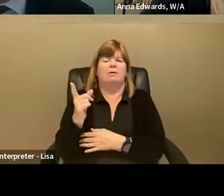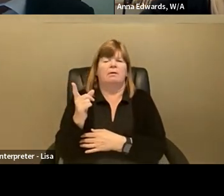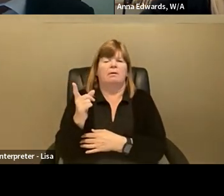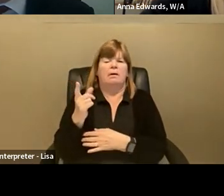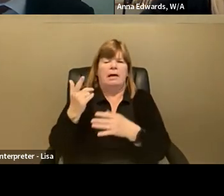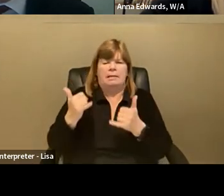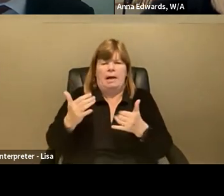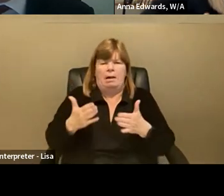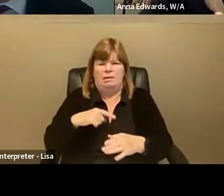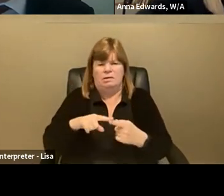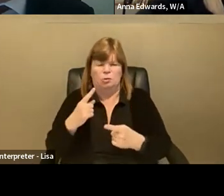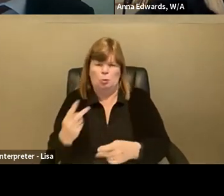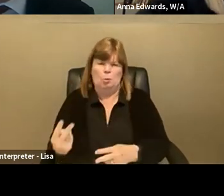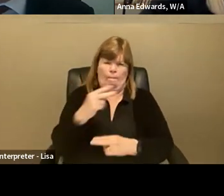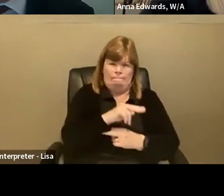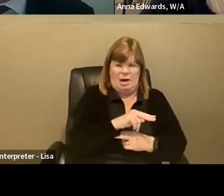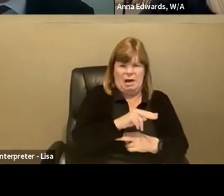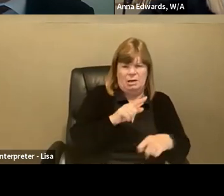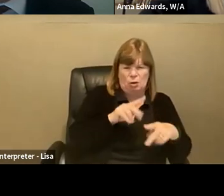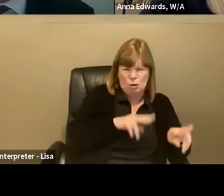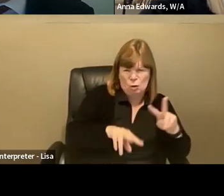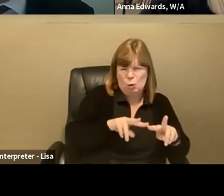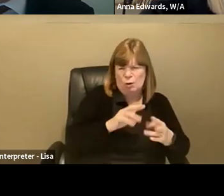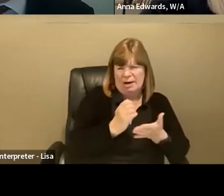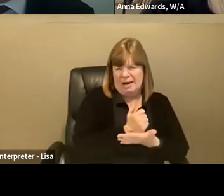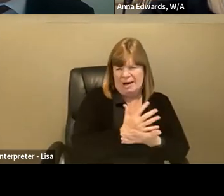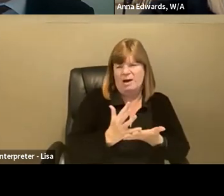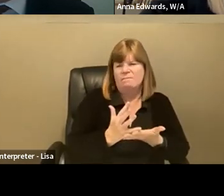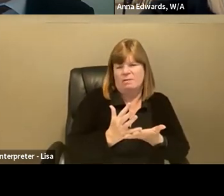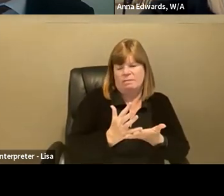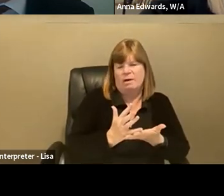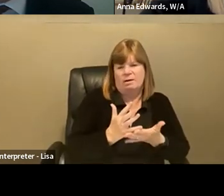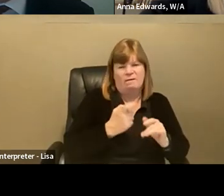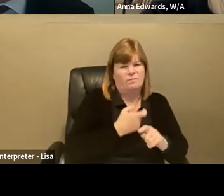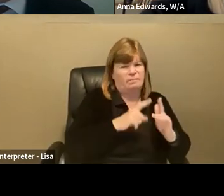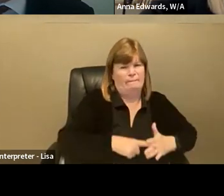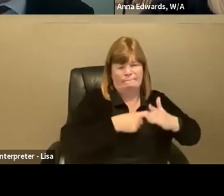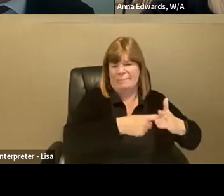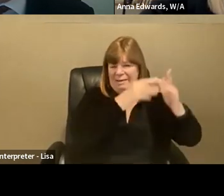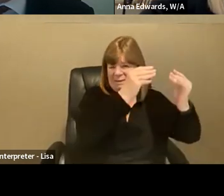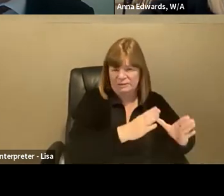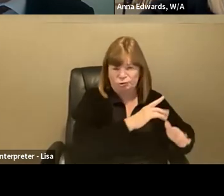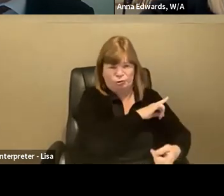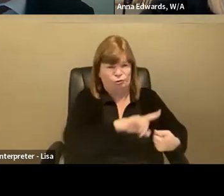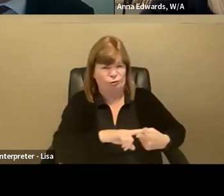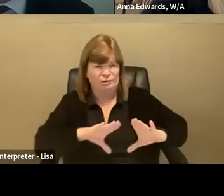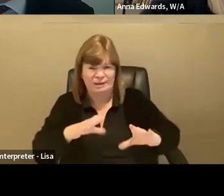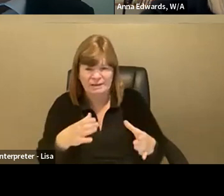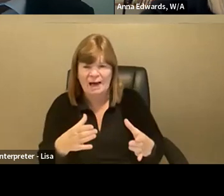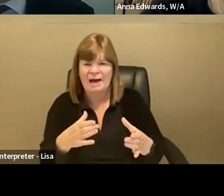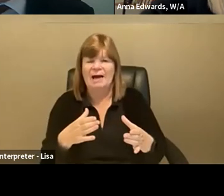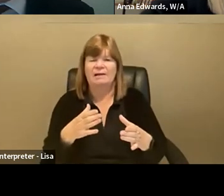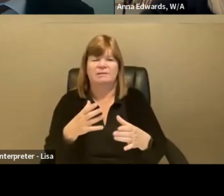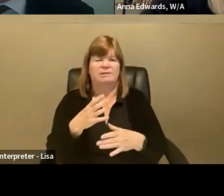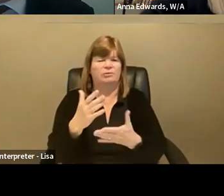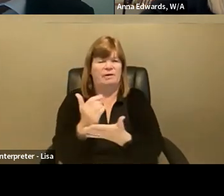allowed us to go back and look at everything that we are, from the beginning teacher to the classroom for all of